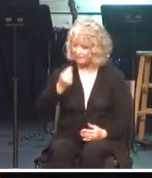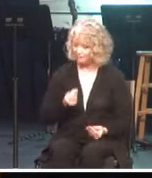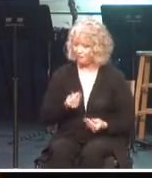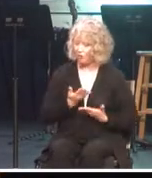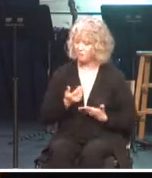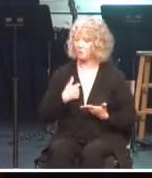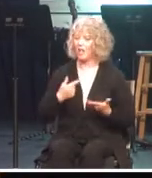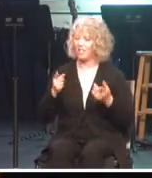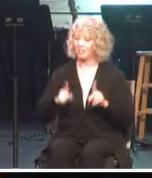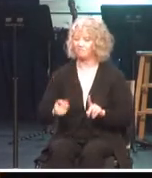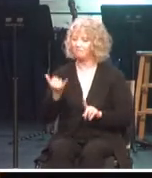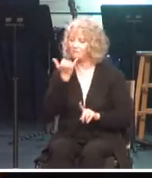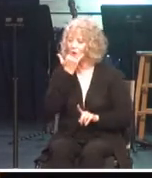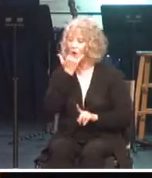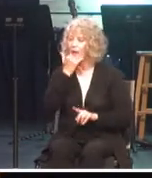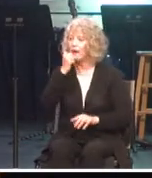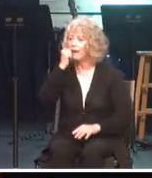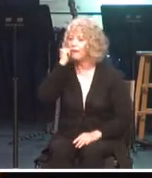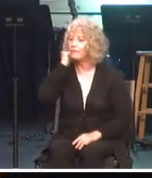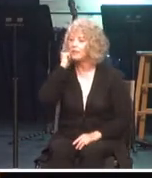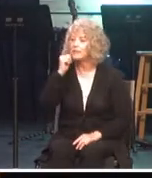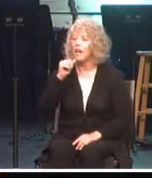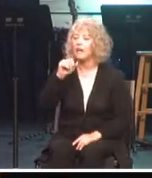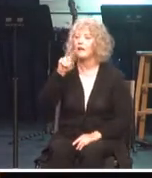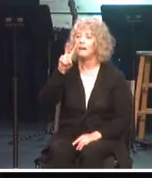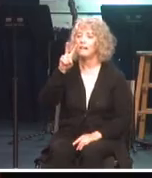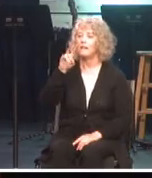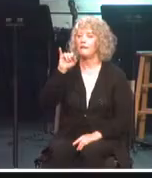read a quote by Milton Vincent.